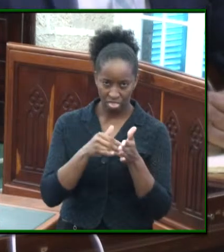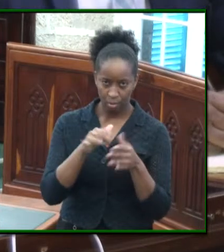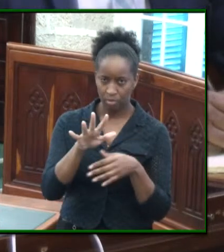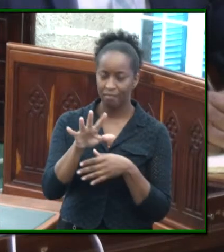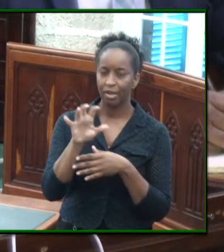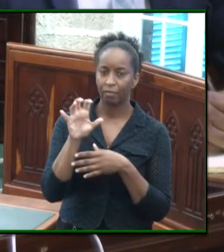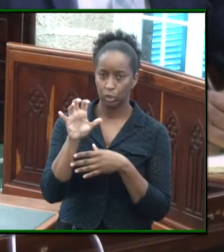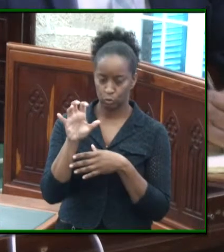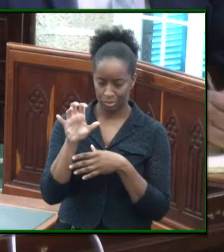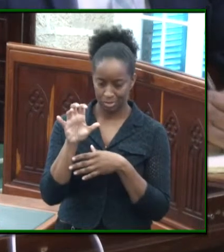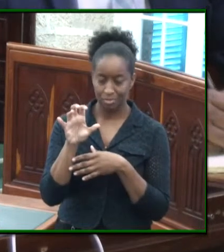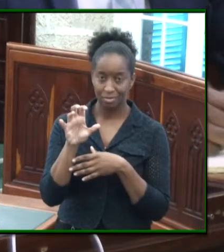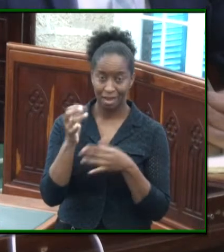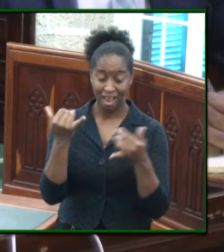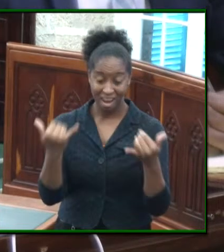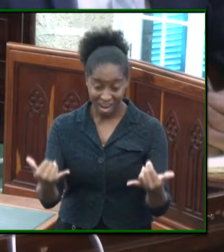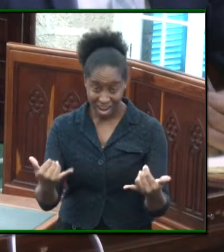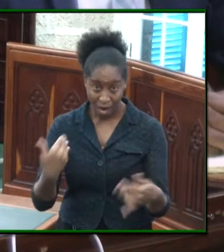will say